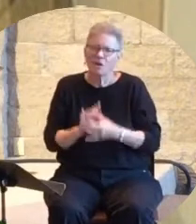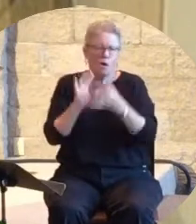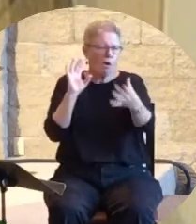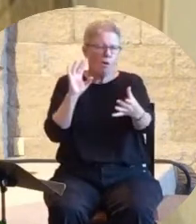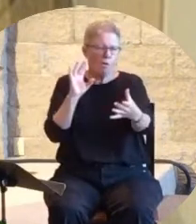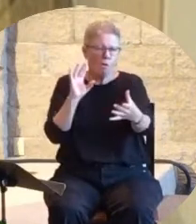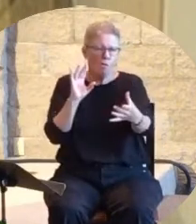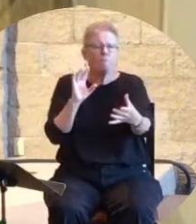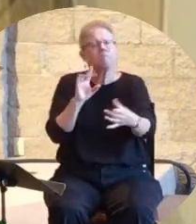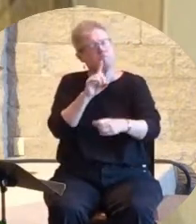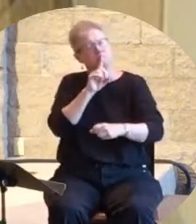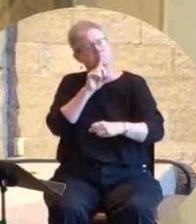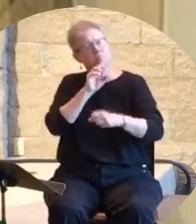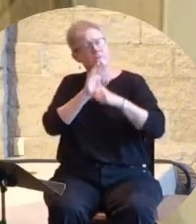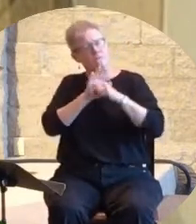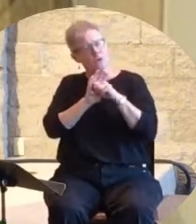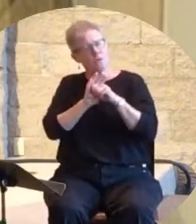and protected.